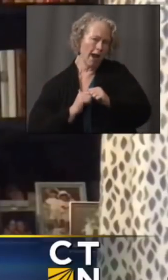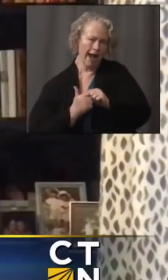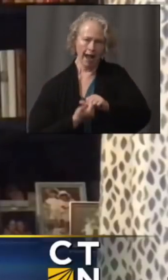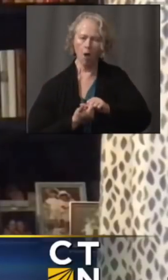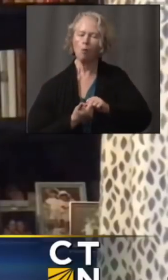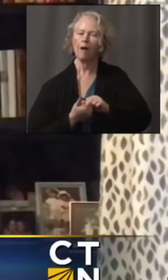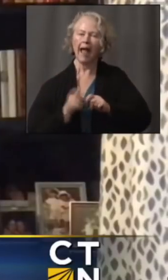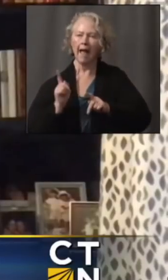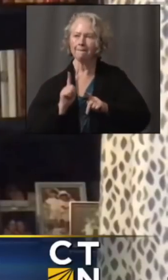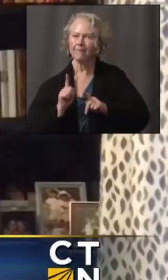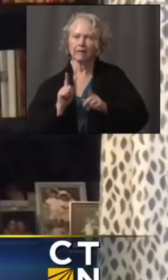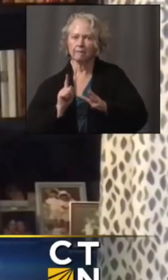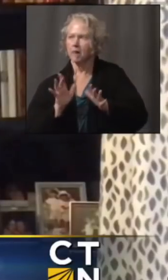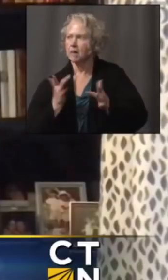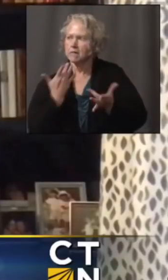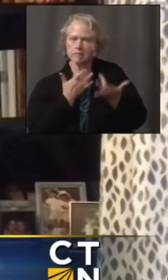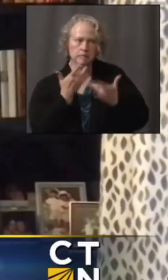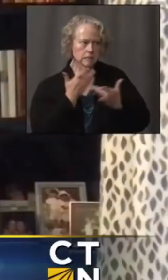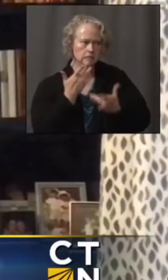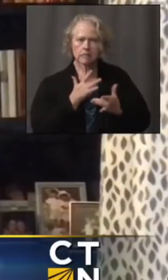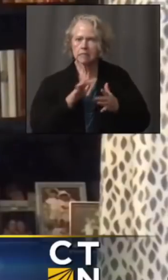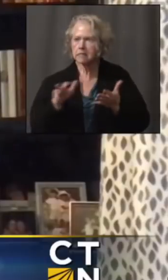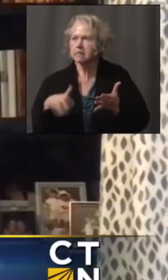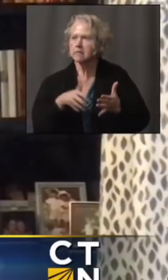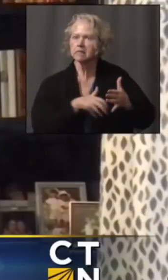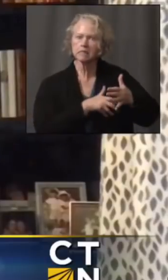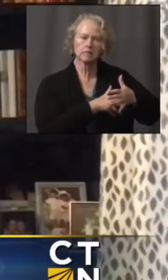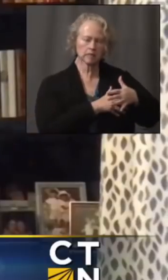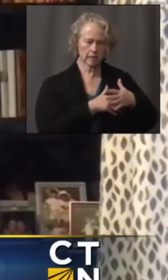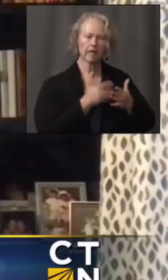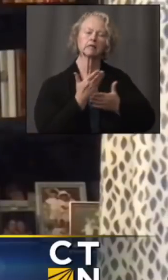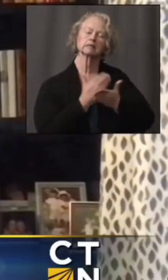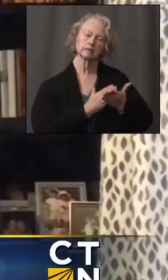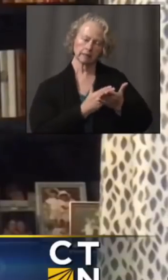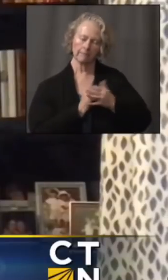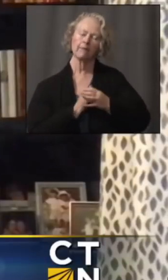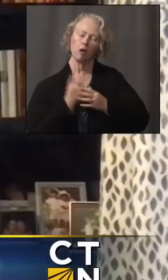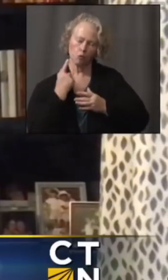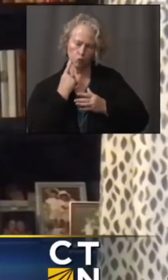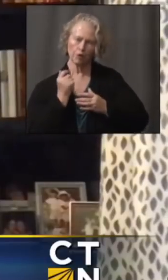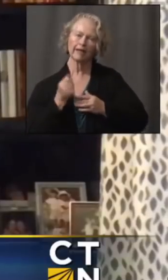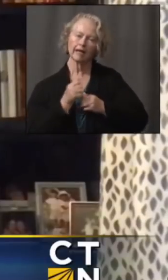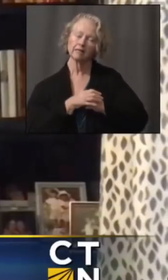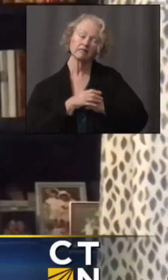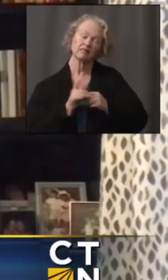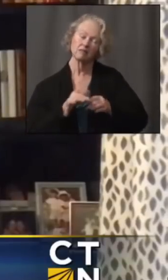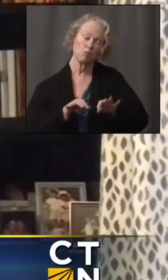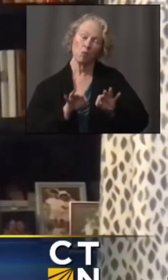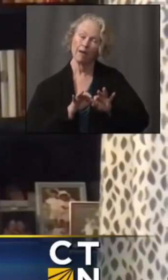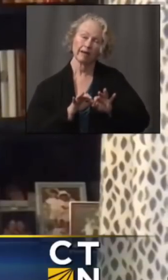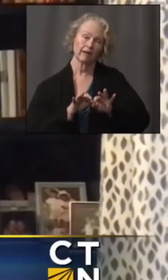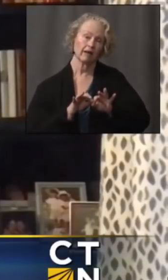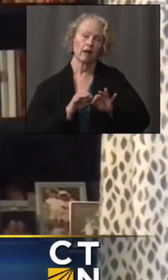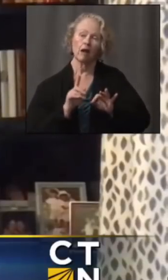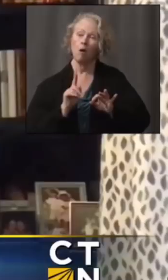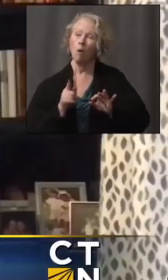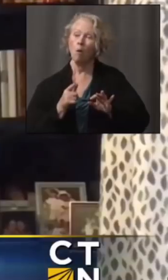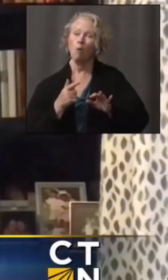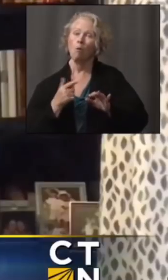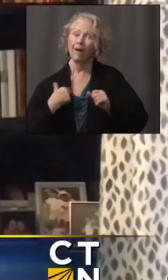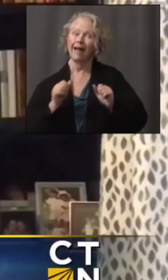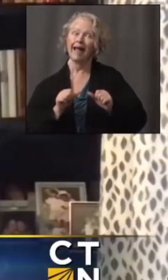hoarding going on at grocery stores and maybe some other retail. And this is really important. The only way we can keep them open is